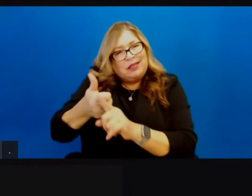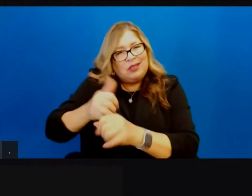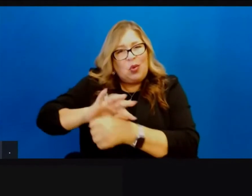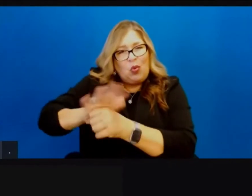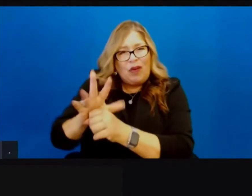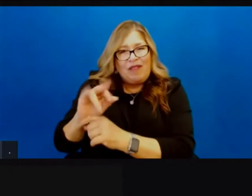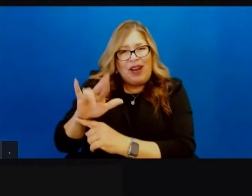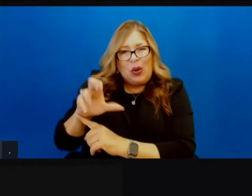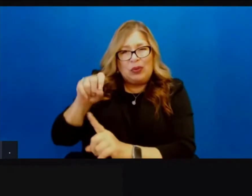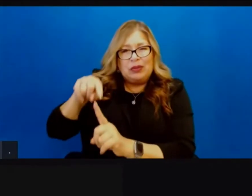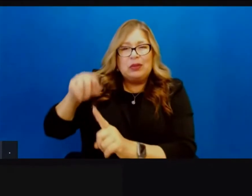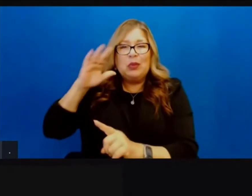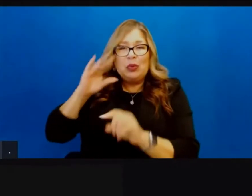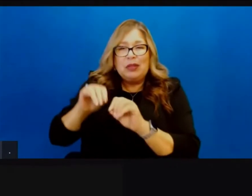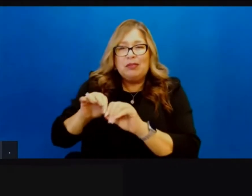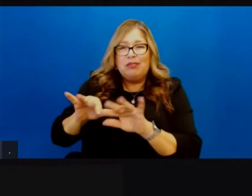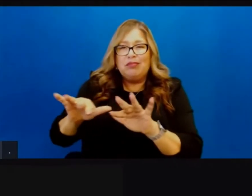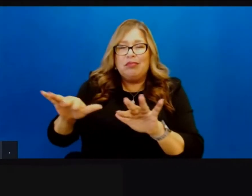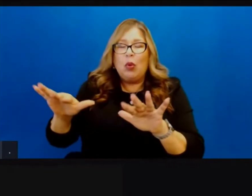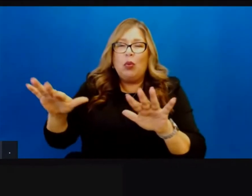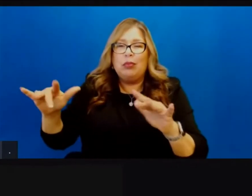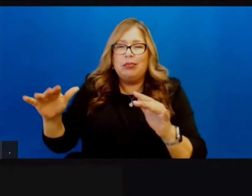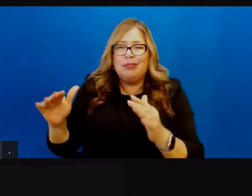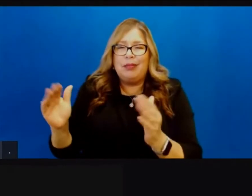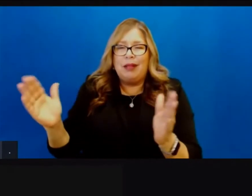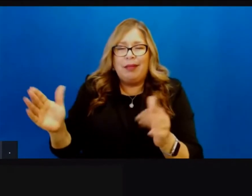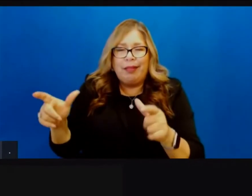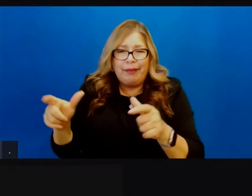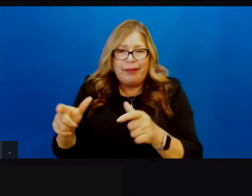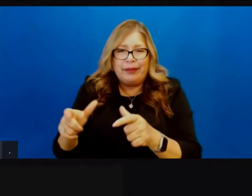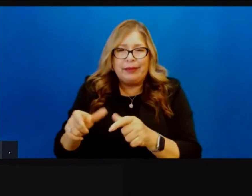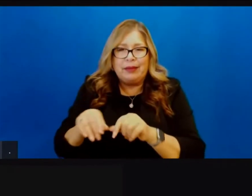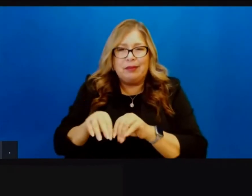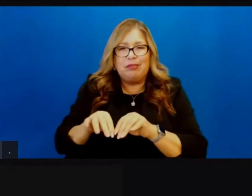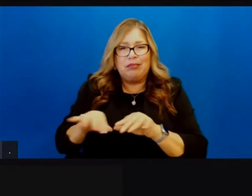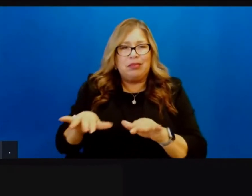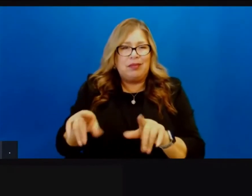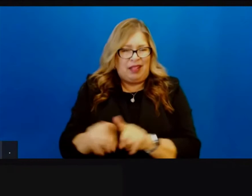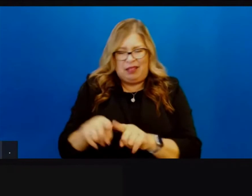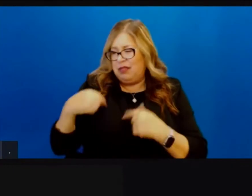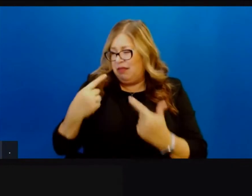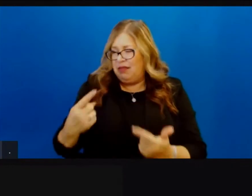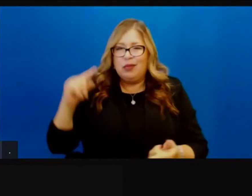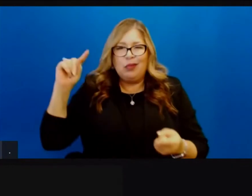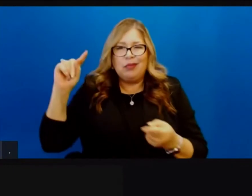it will circulate less as it has been over the last few weeks already.